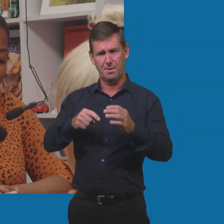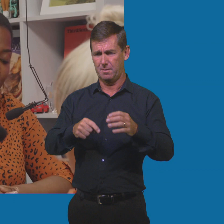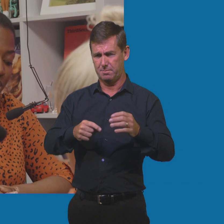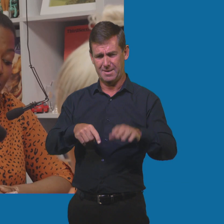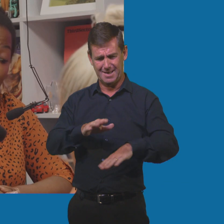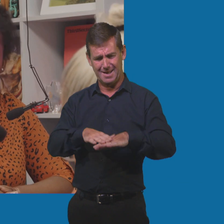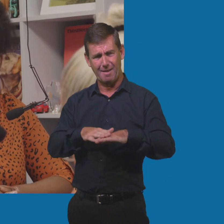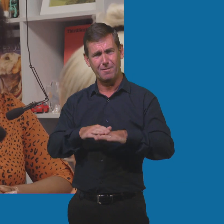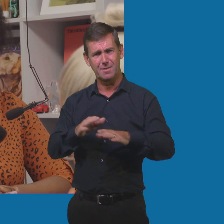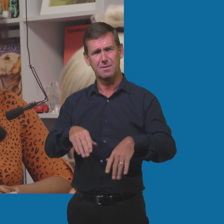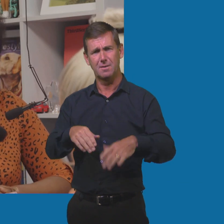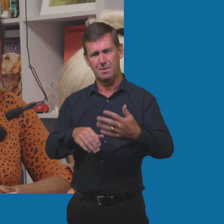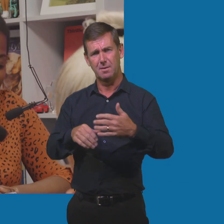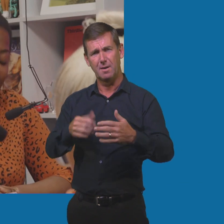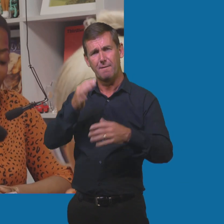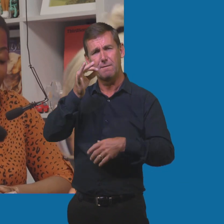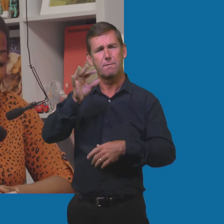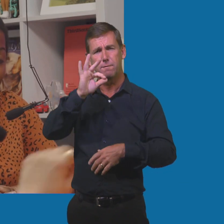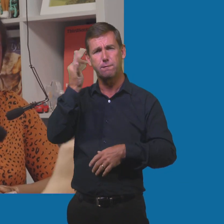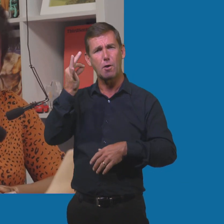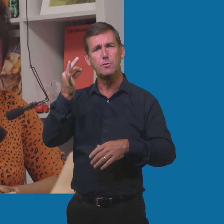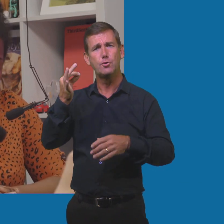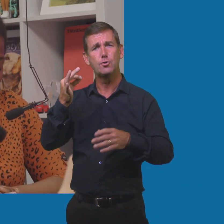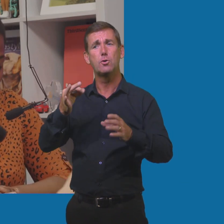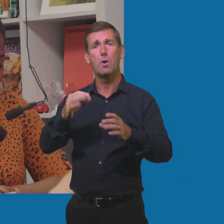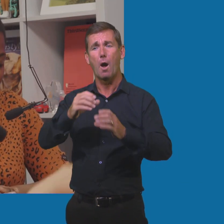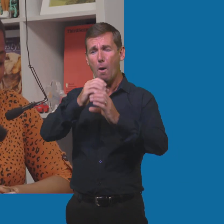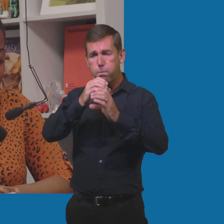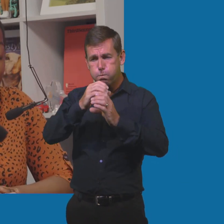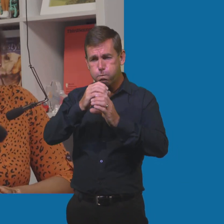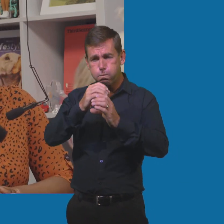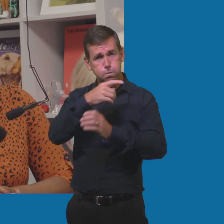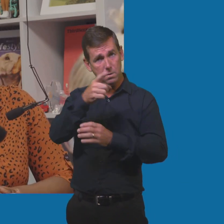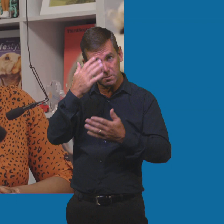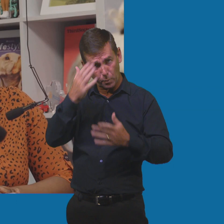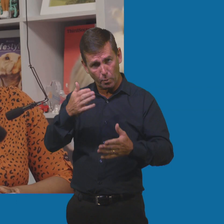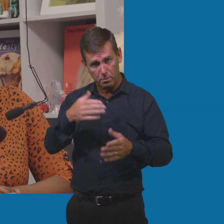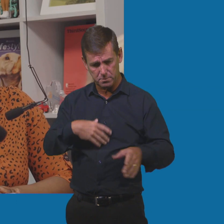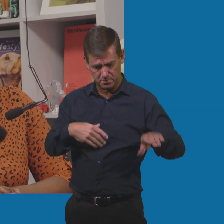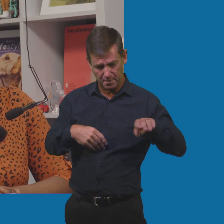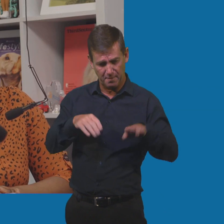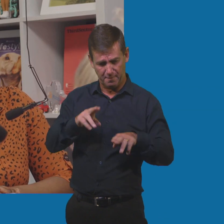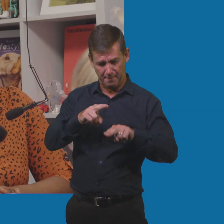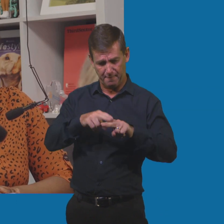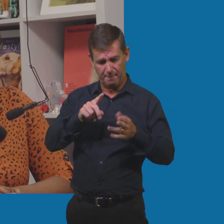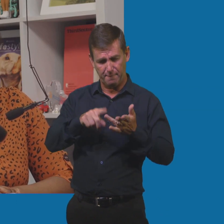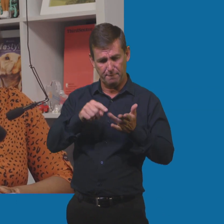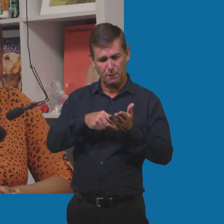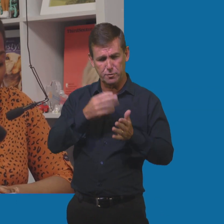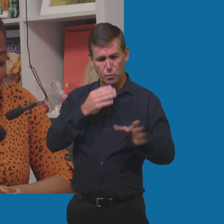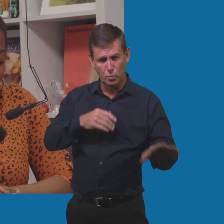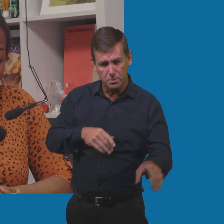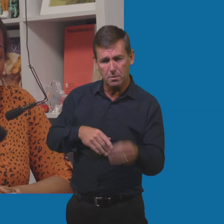because not many 4-year-olds will know what a French horn is, he knew he wanted to play the French horn. But due to his disability, he was discouraged by a lot